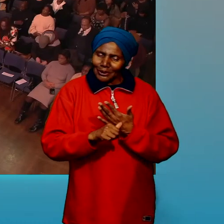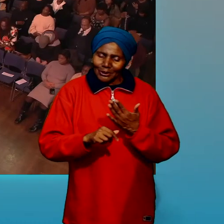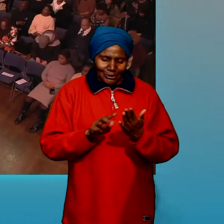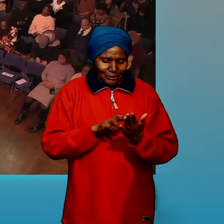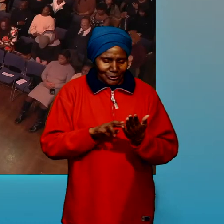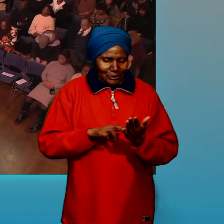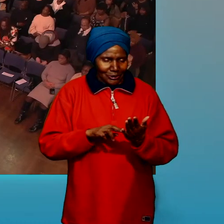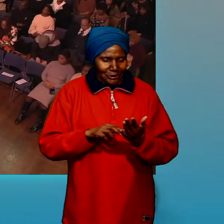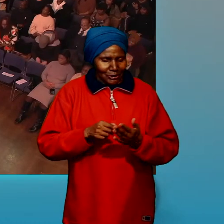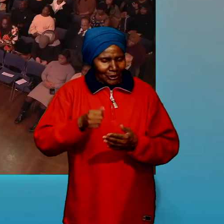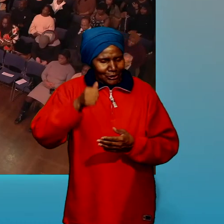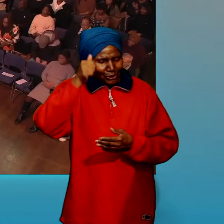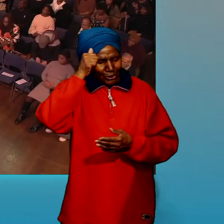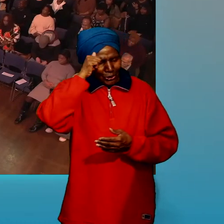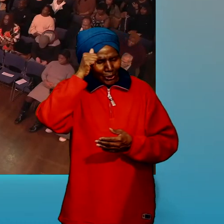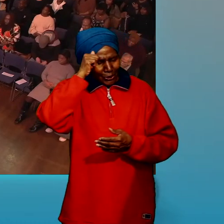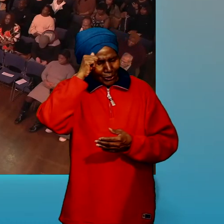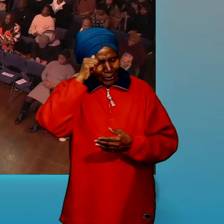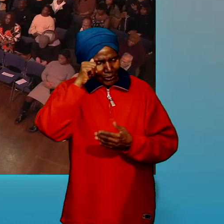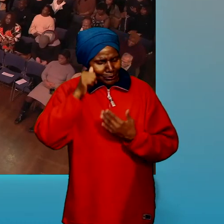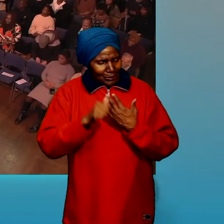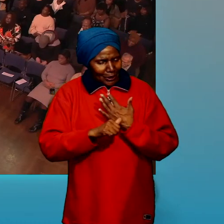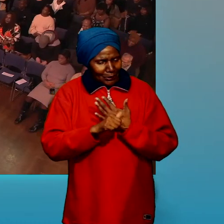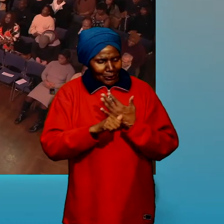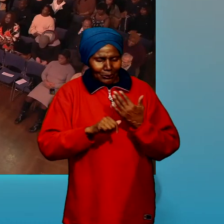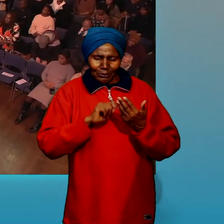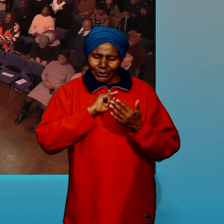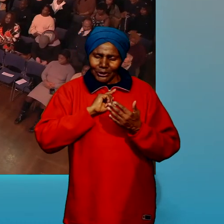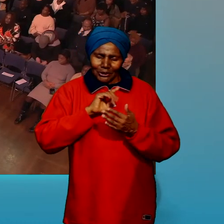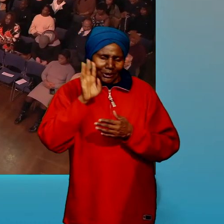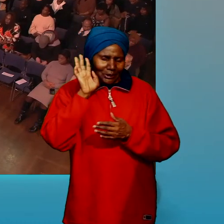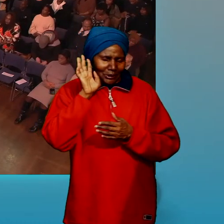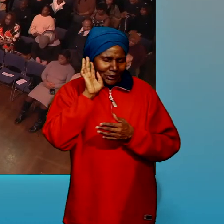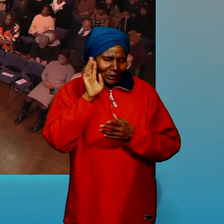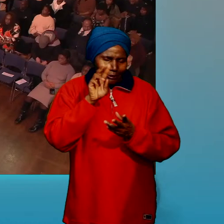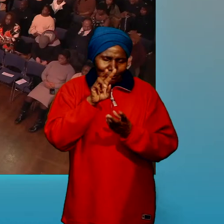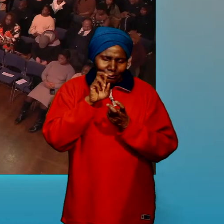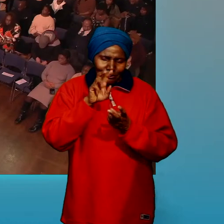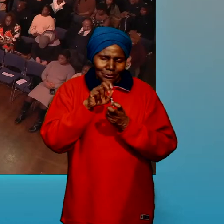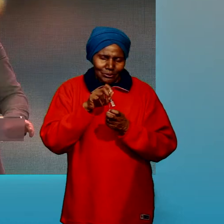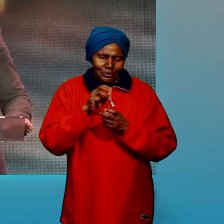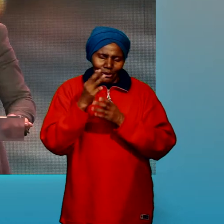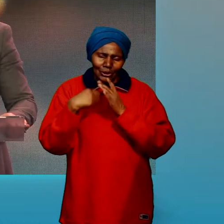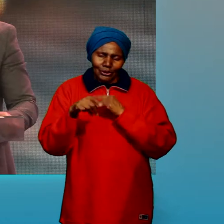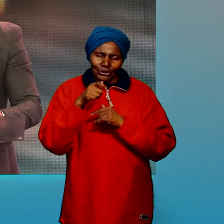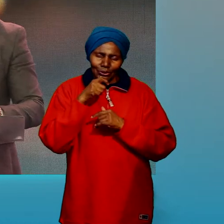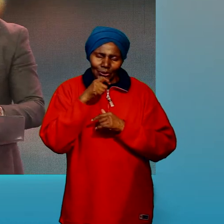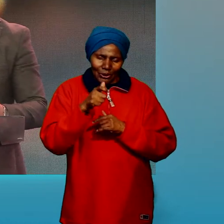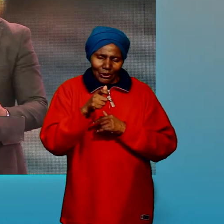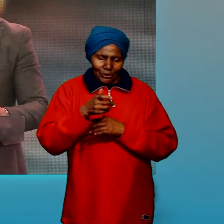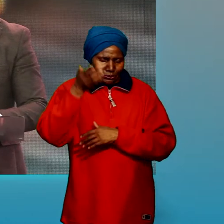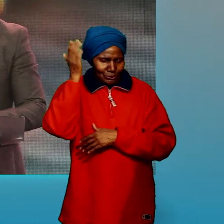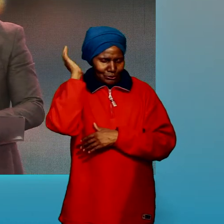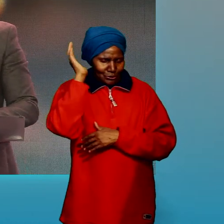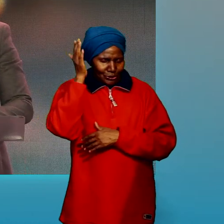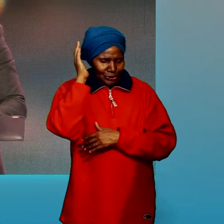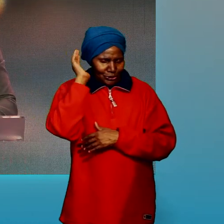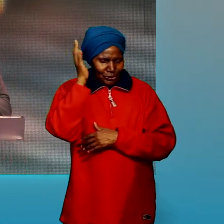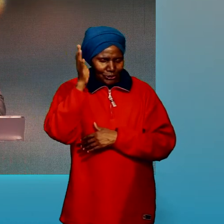than by hearing the Word of God preached and by prayerful meditation. And the